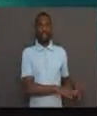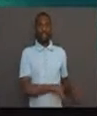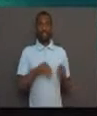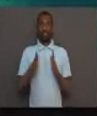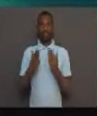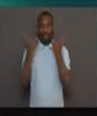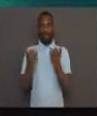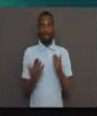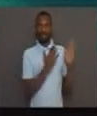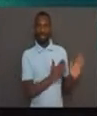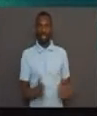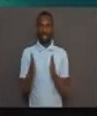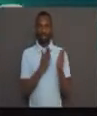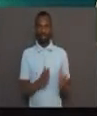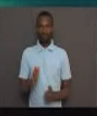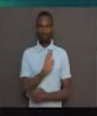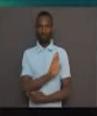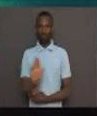Students, let's get ready.